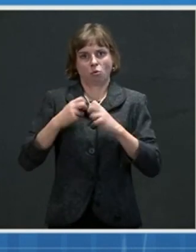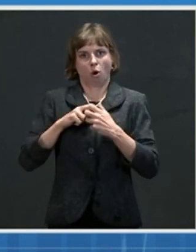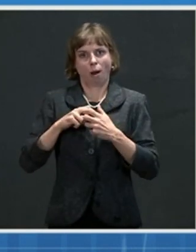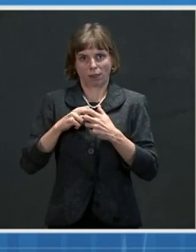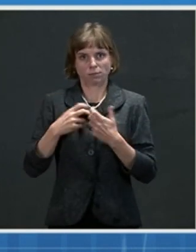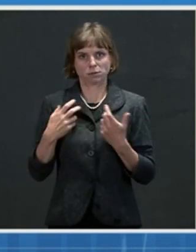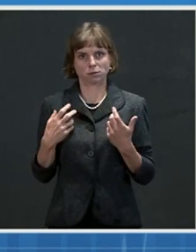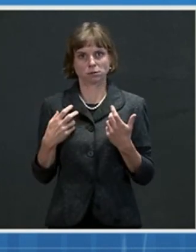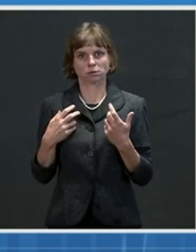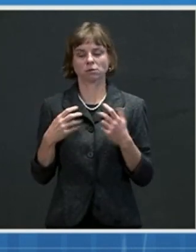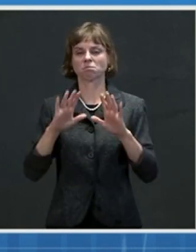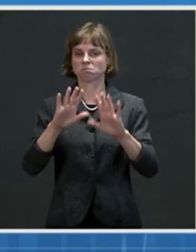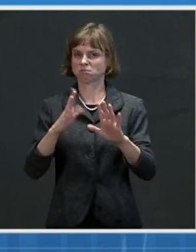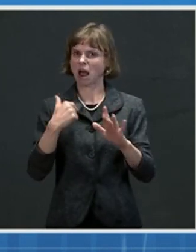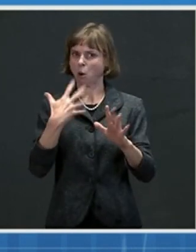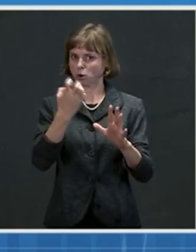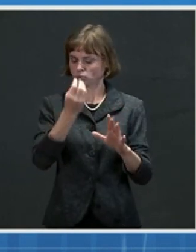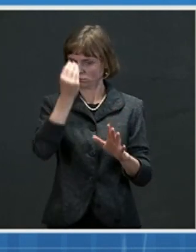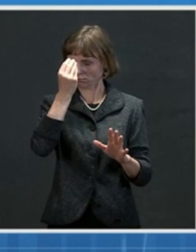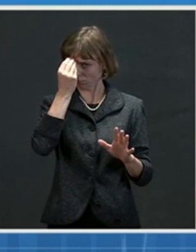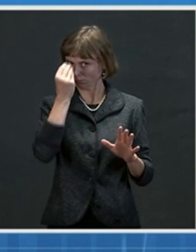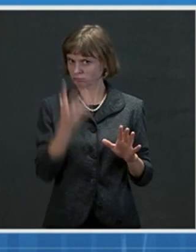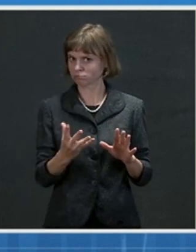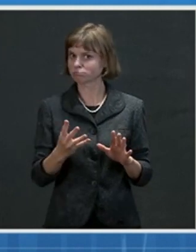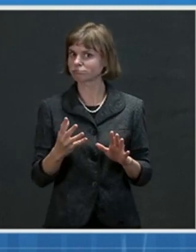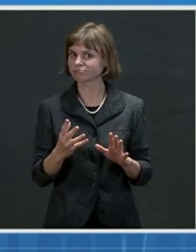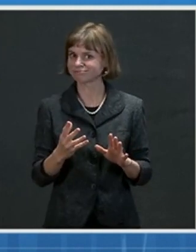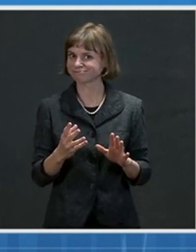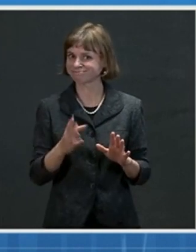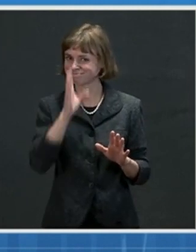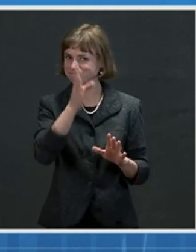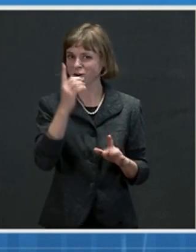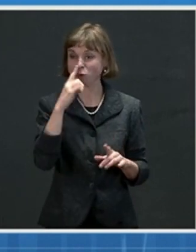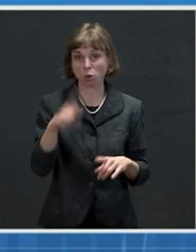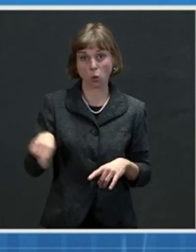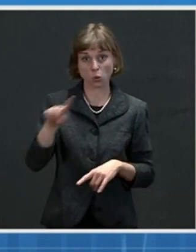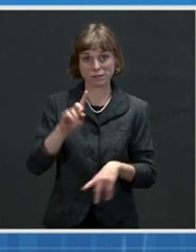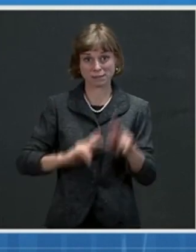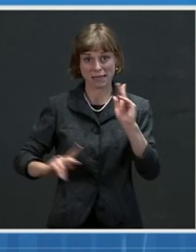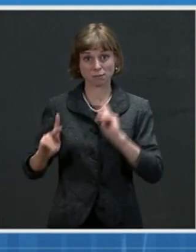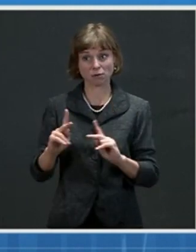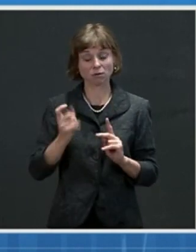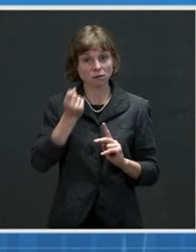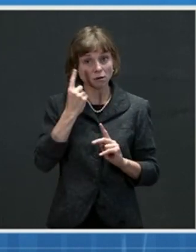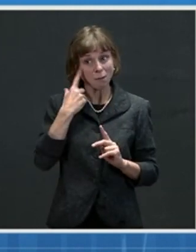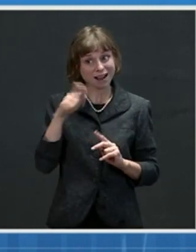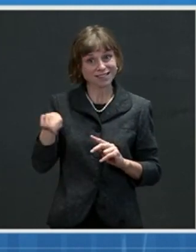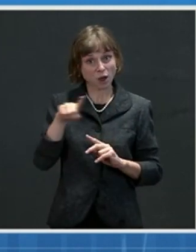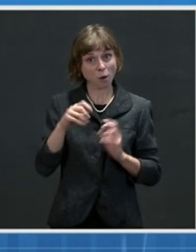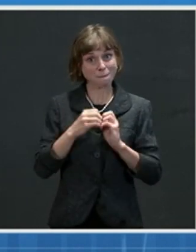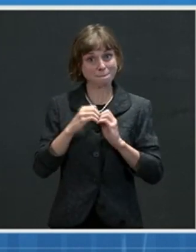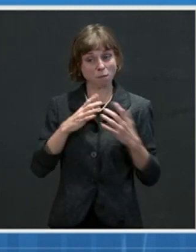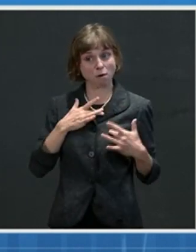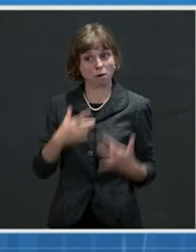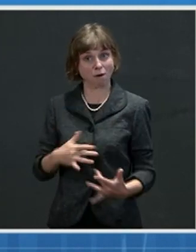want to set the record straight for these individuals because they are more vulnerable